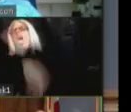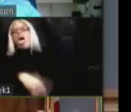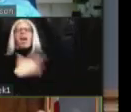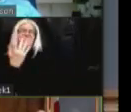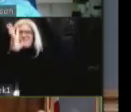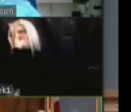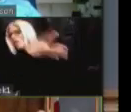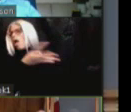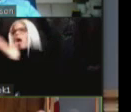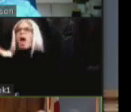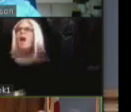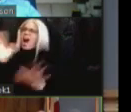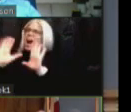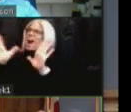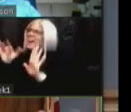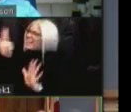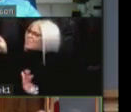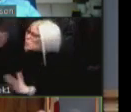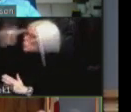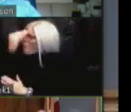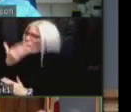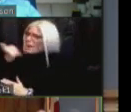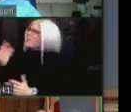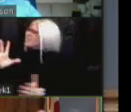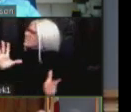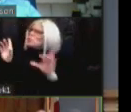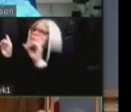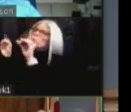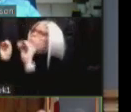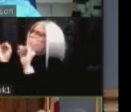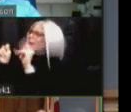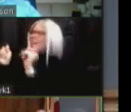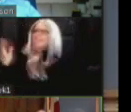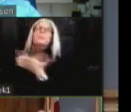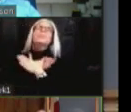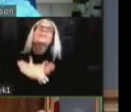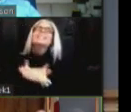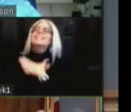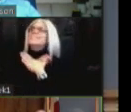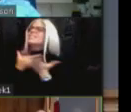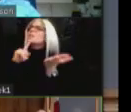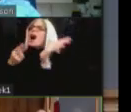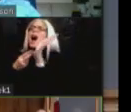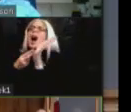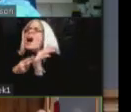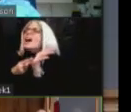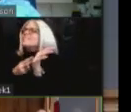better. Please, please, please. Because we really don't have the tools to make you do better. And I'm